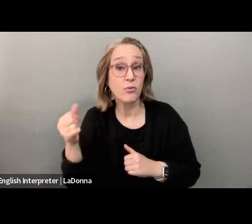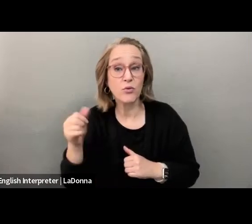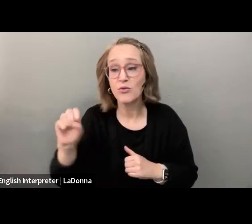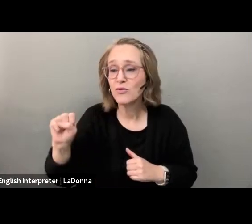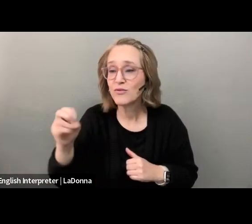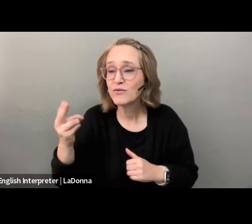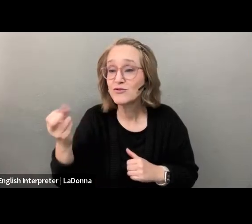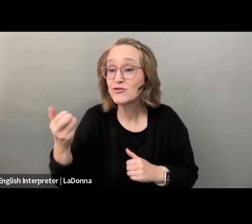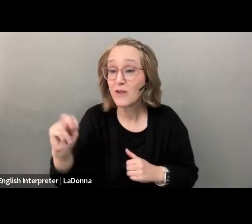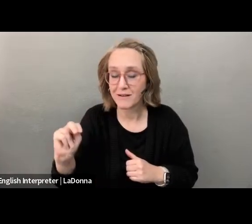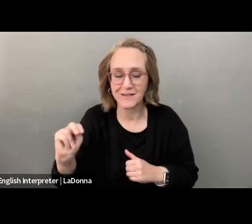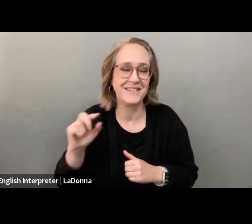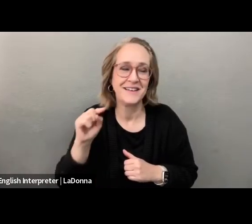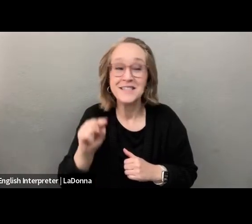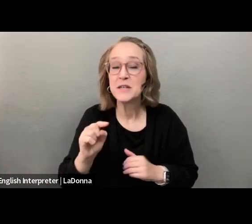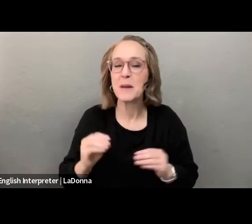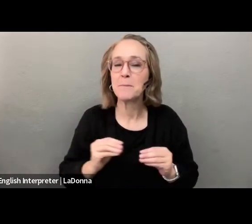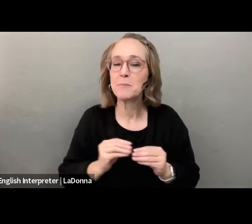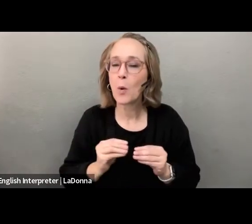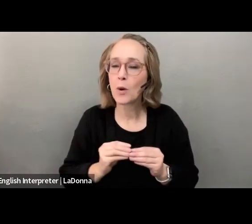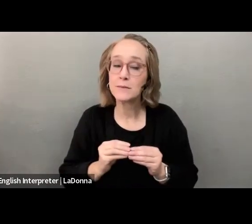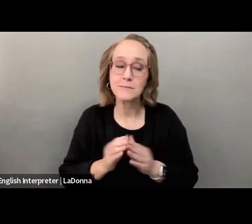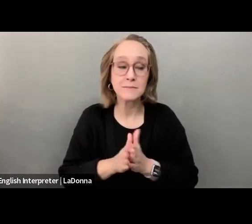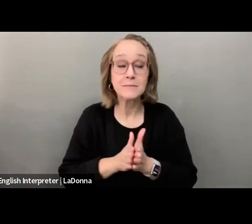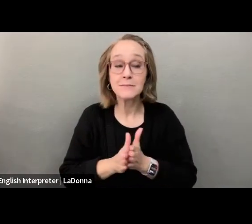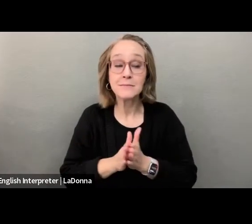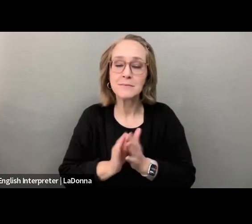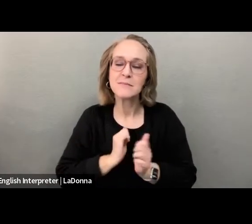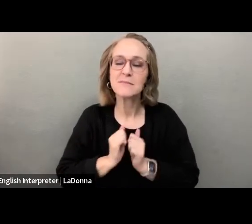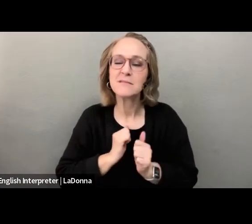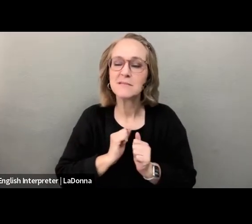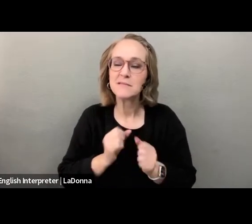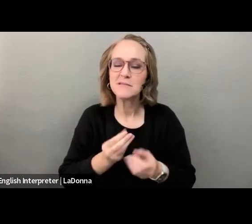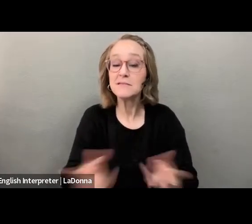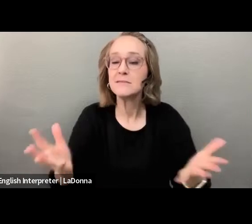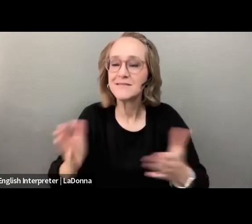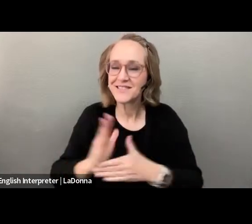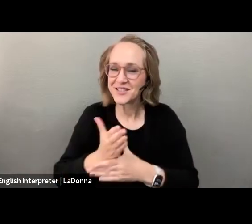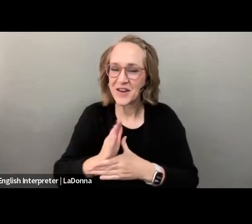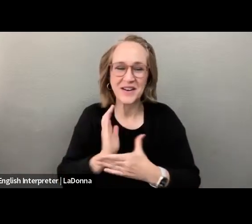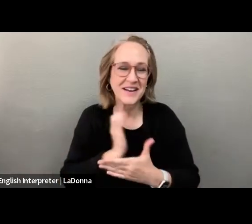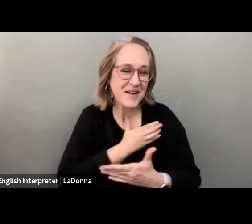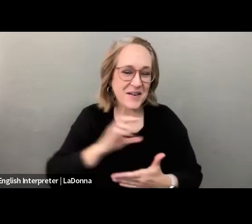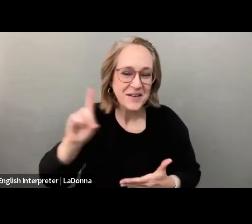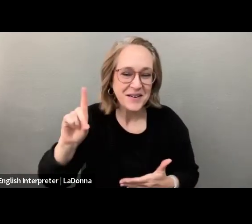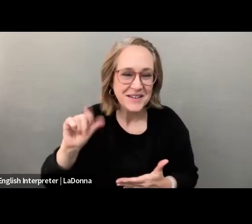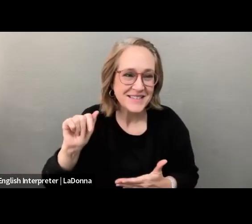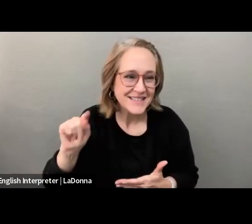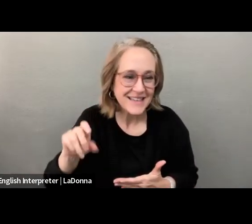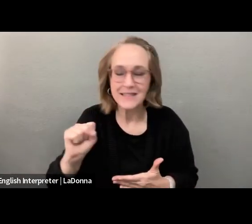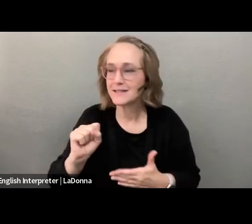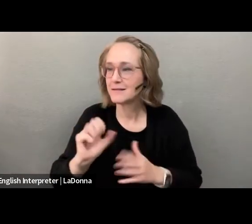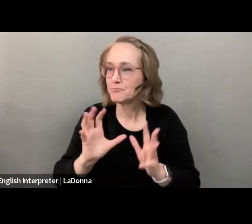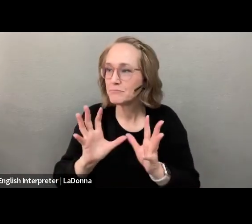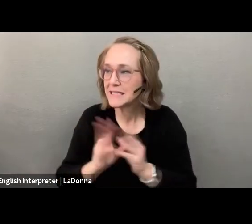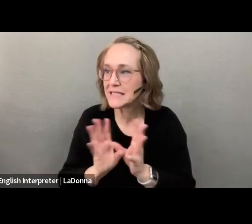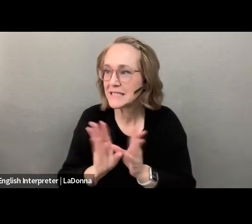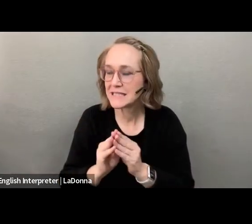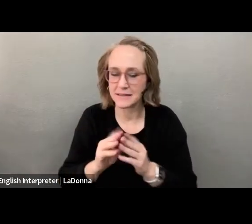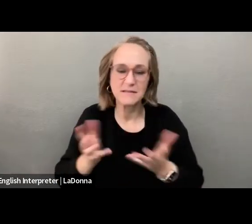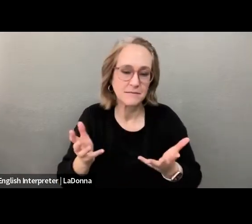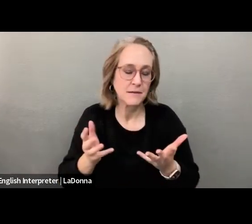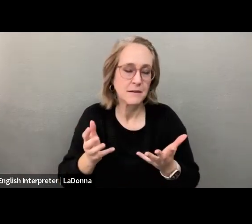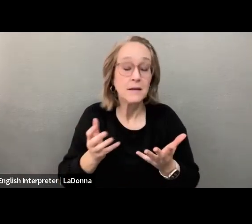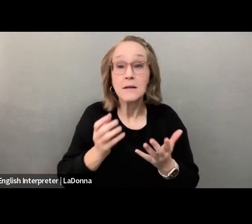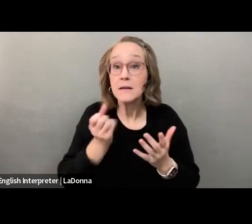bit more aggressive about marketing our dates and our meetings. So that's both in the